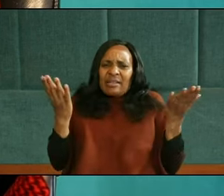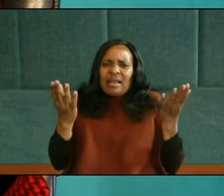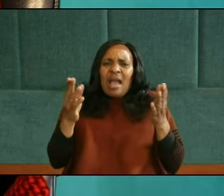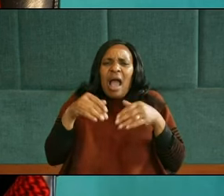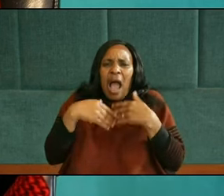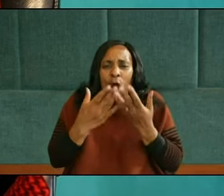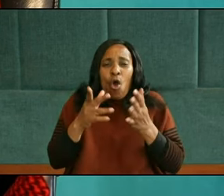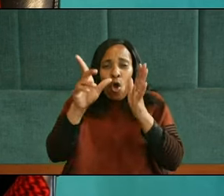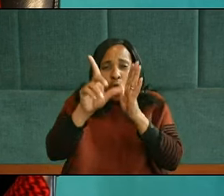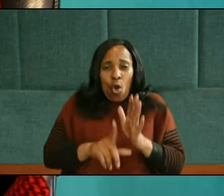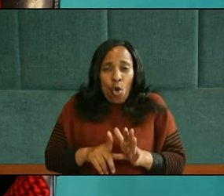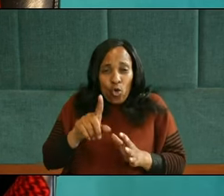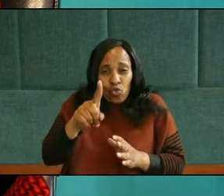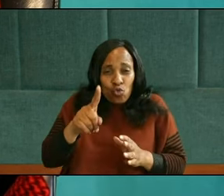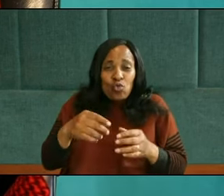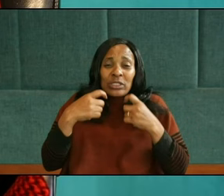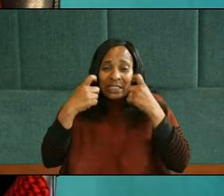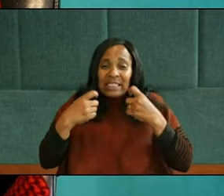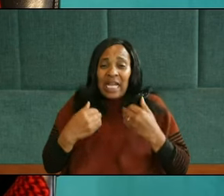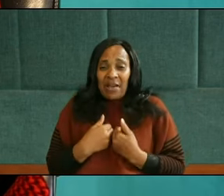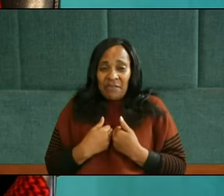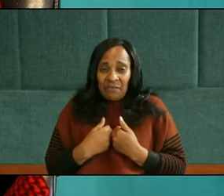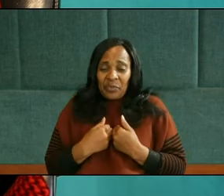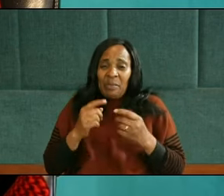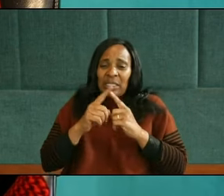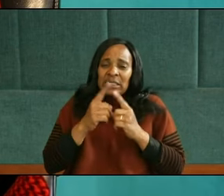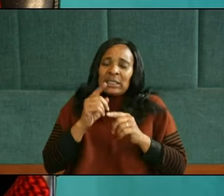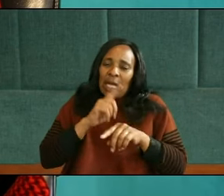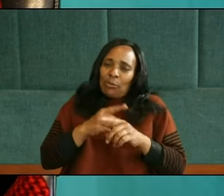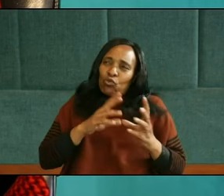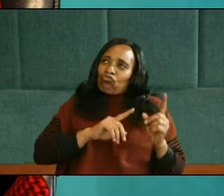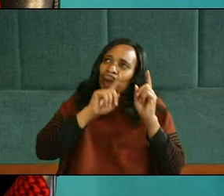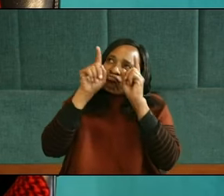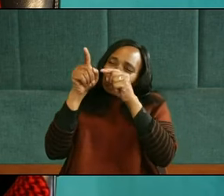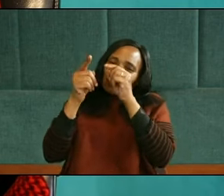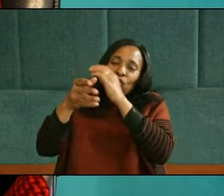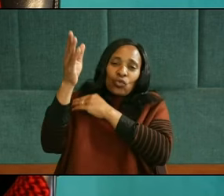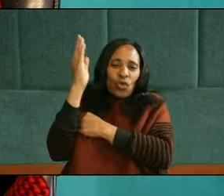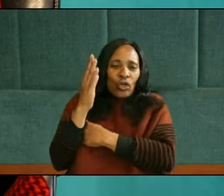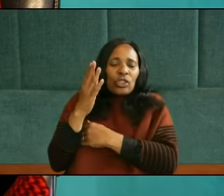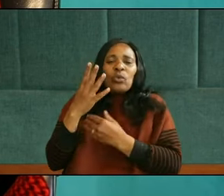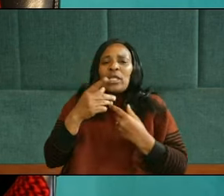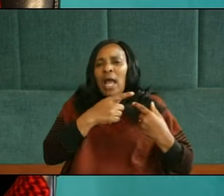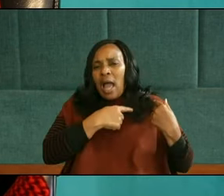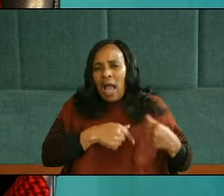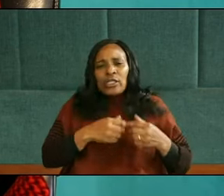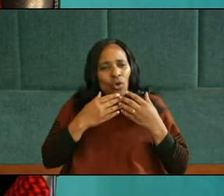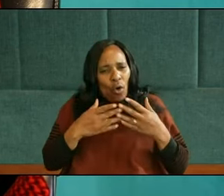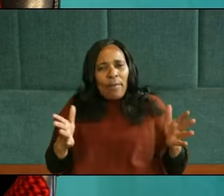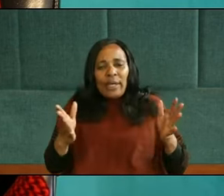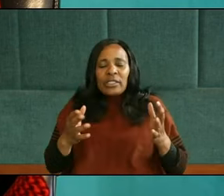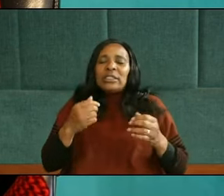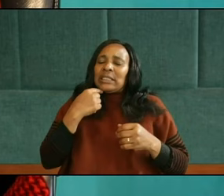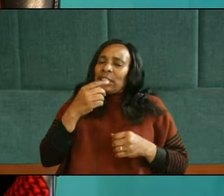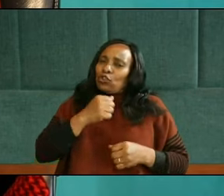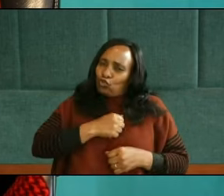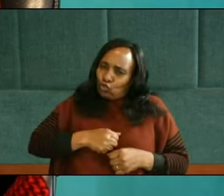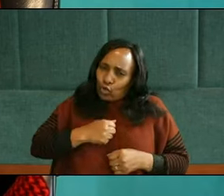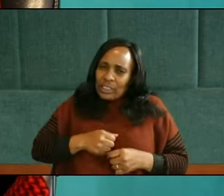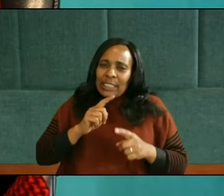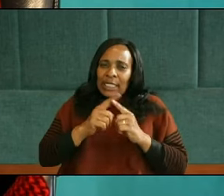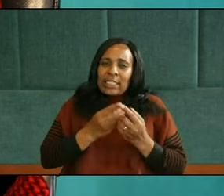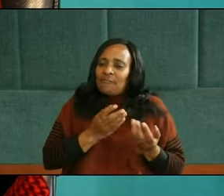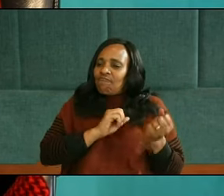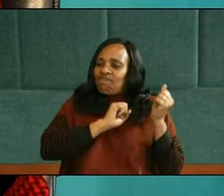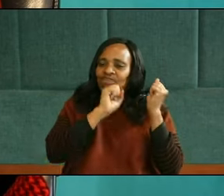you've fallen, as long as you come back to God with a contrite heart and let him know that truly, Lord, I am sorry, and you completely turn away from